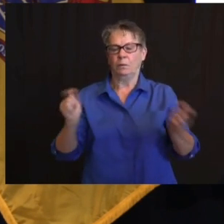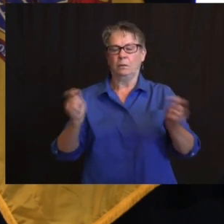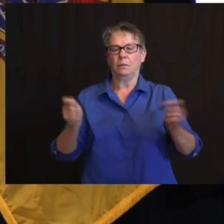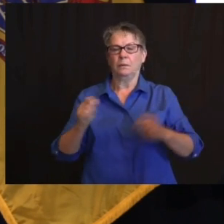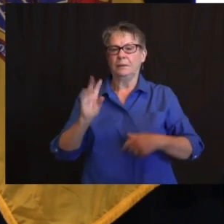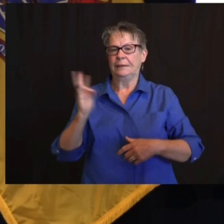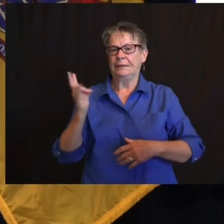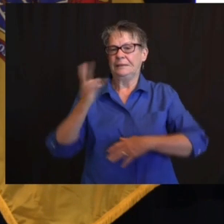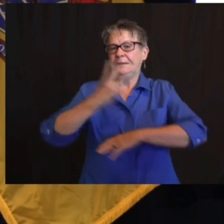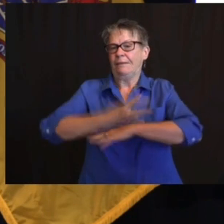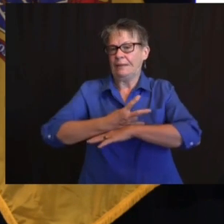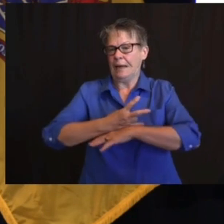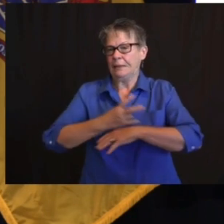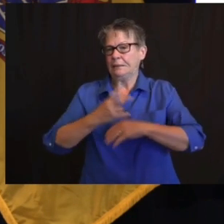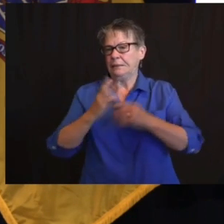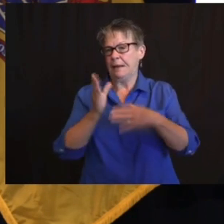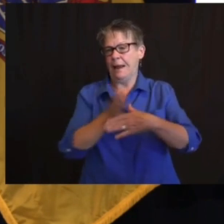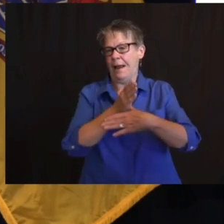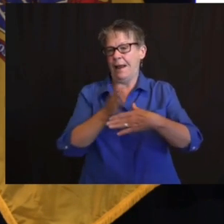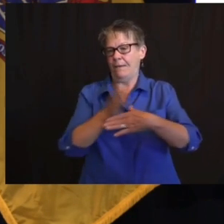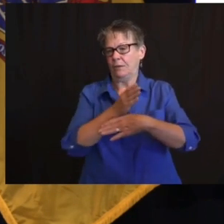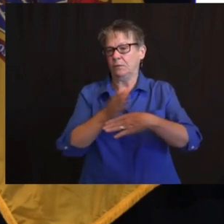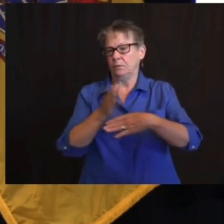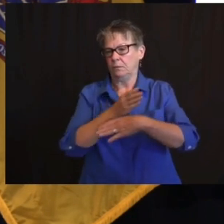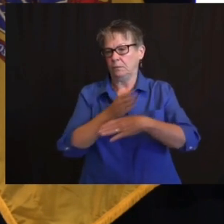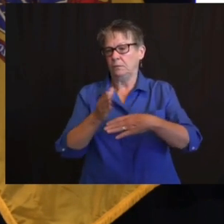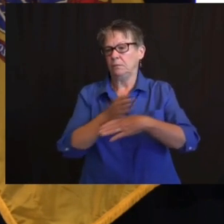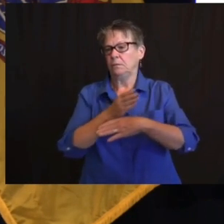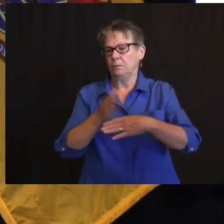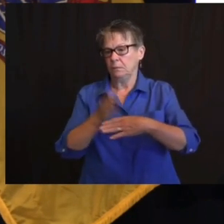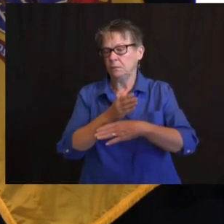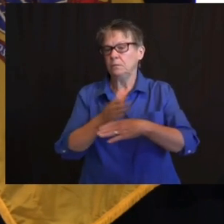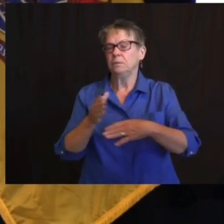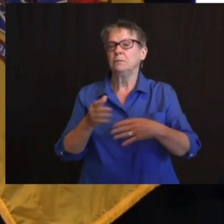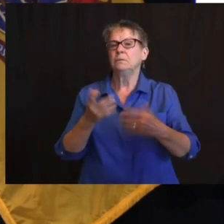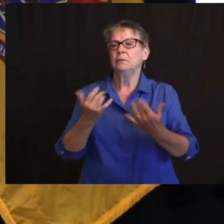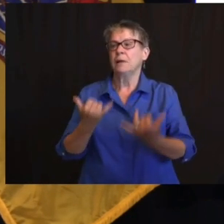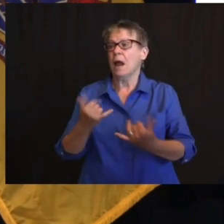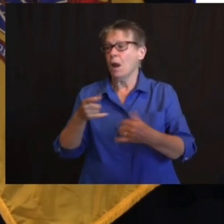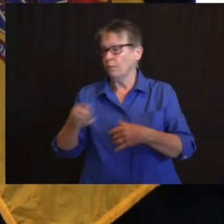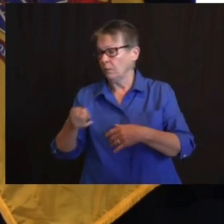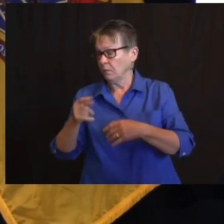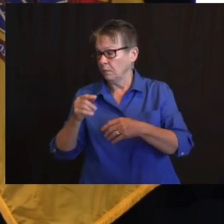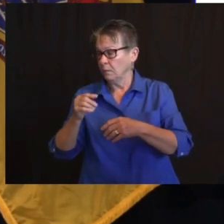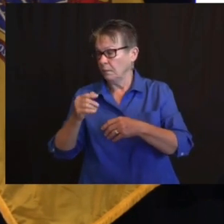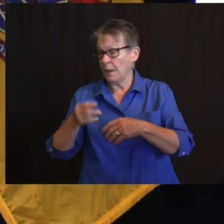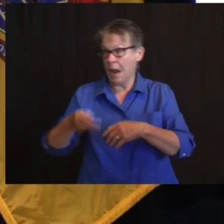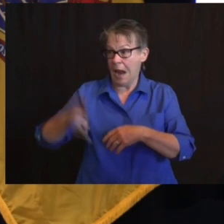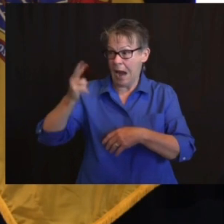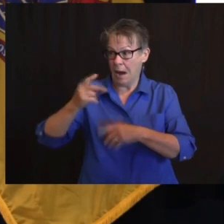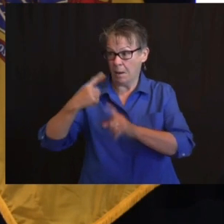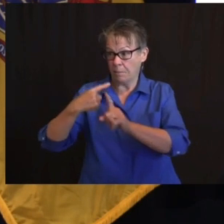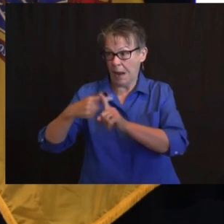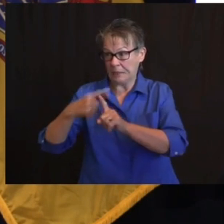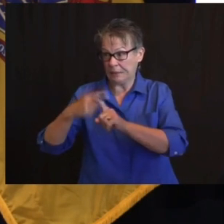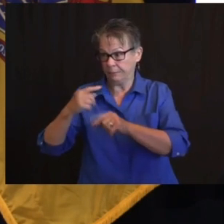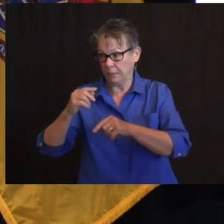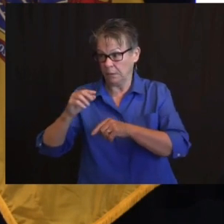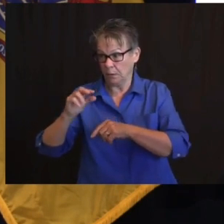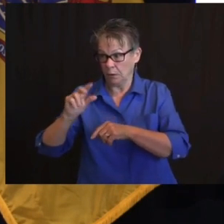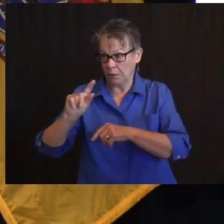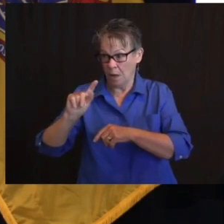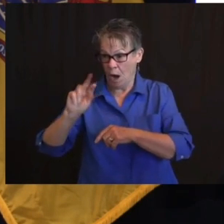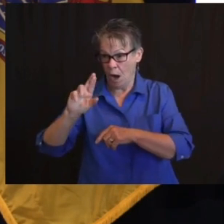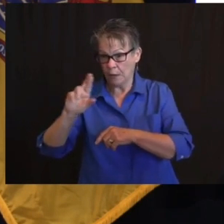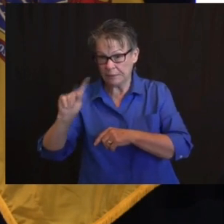10 positive cases per 100,000, new cases per 100,000 residents. and that was not my idea. That was